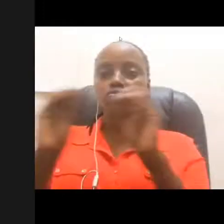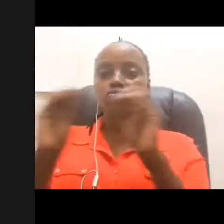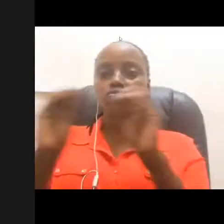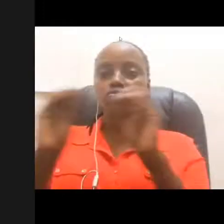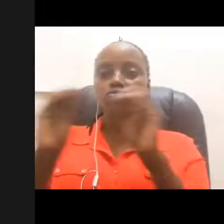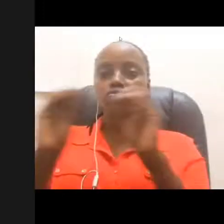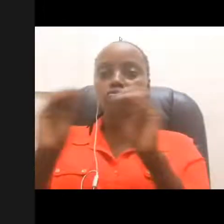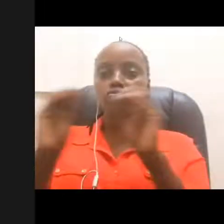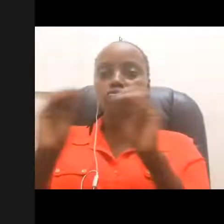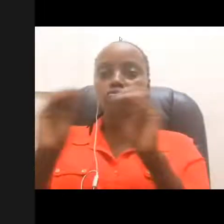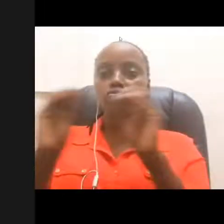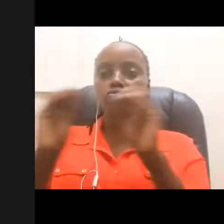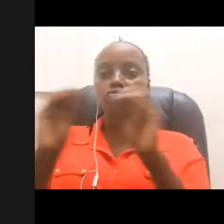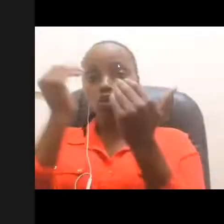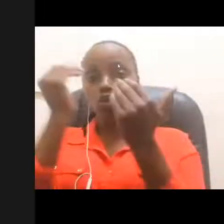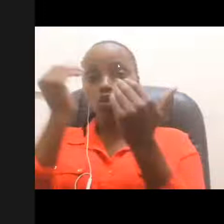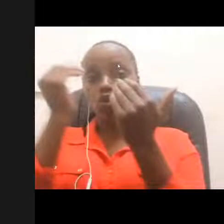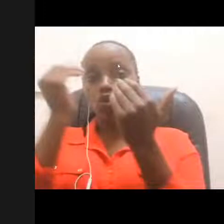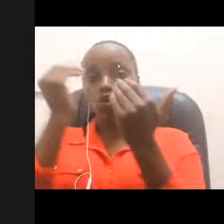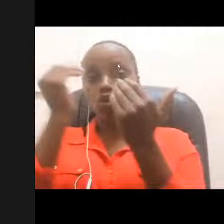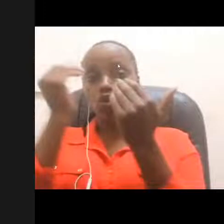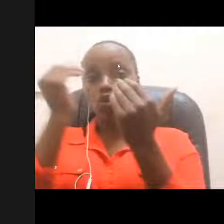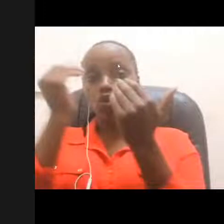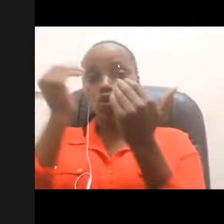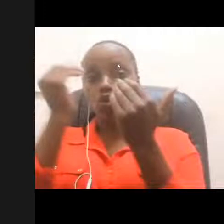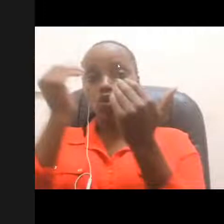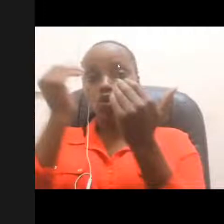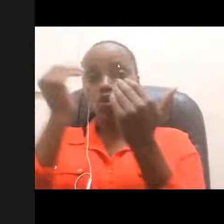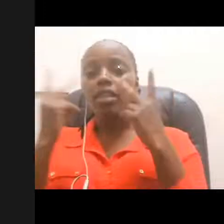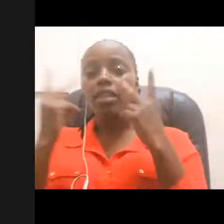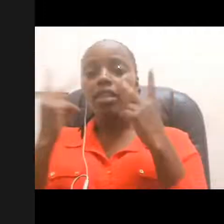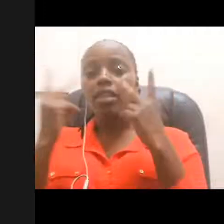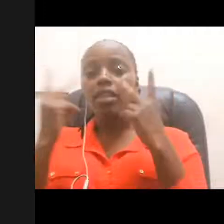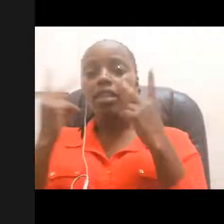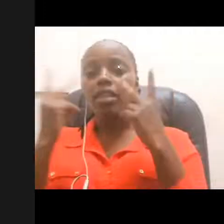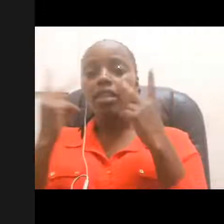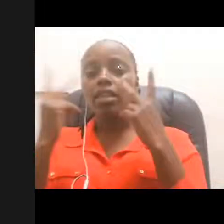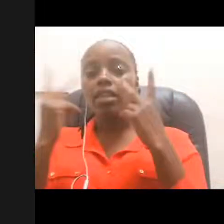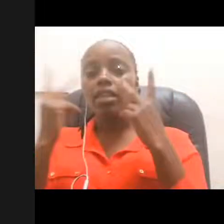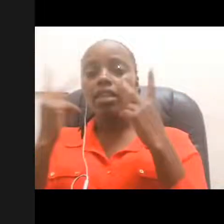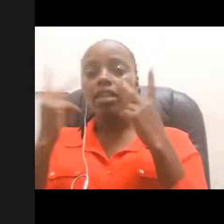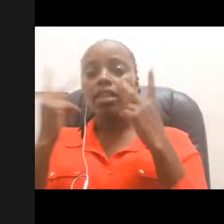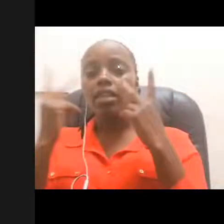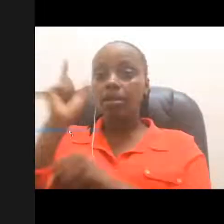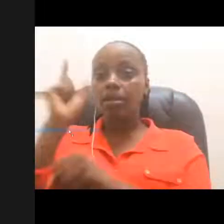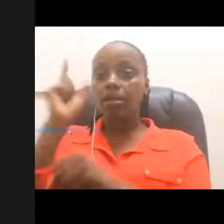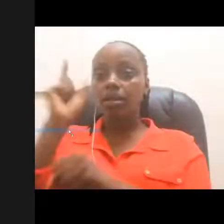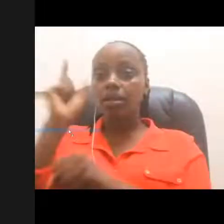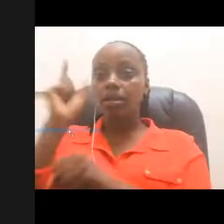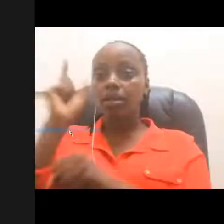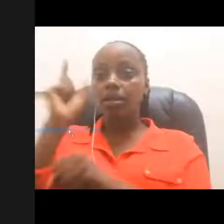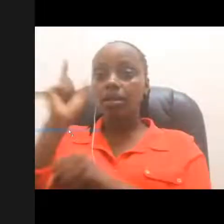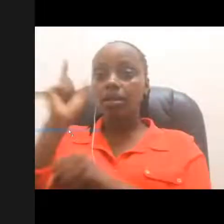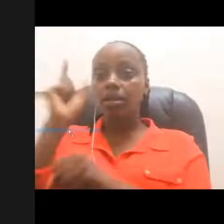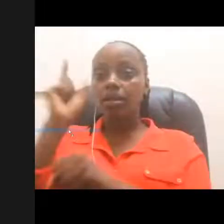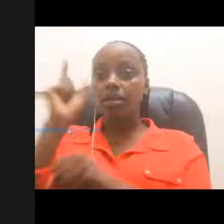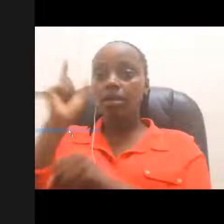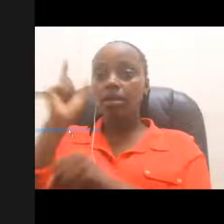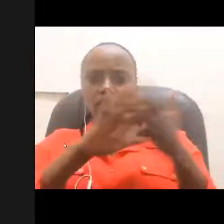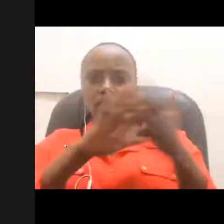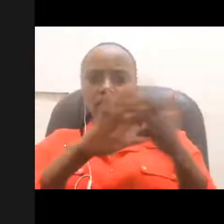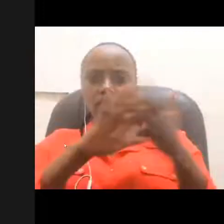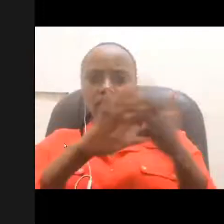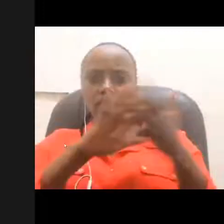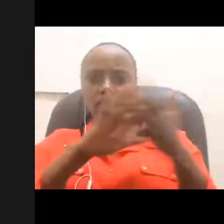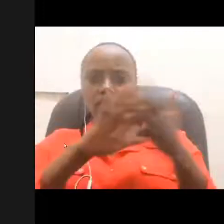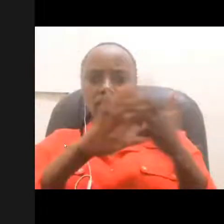children. But I know for some of us, we've seen the 30 years, we've been engaging with the Charter for the 30 years, and we have very